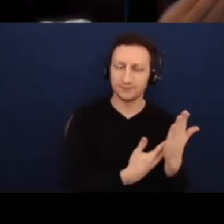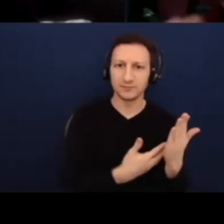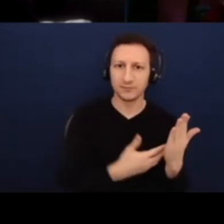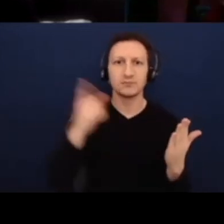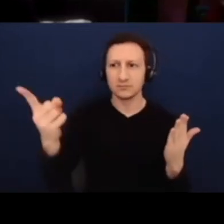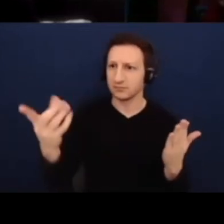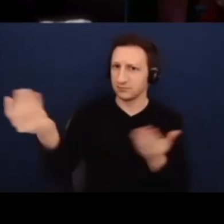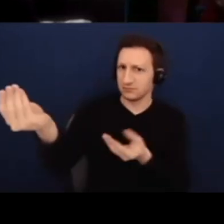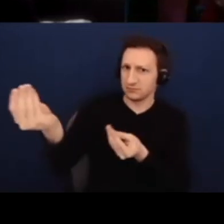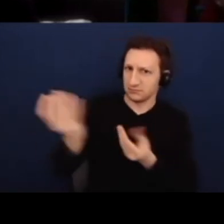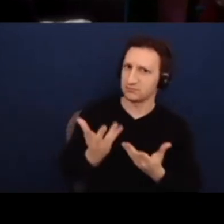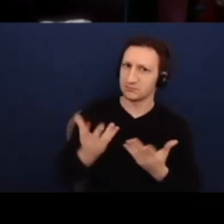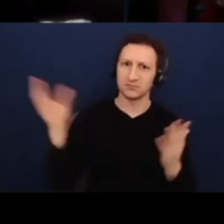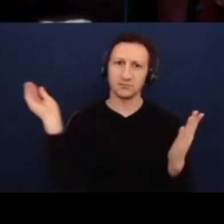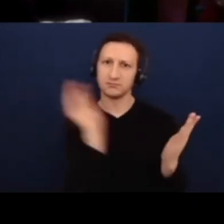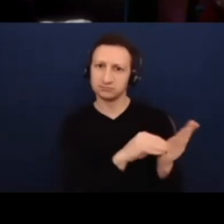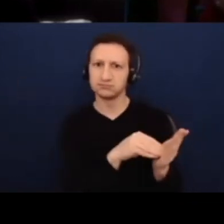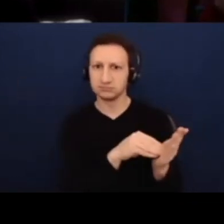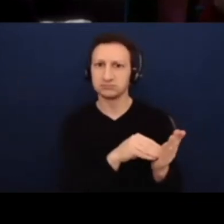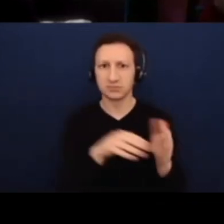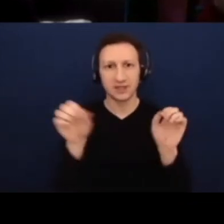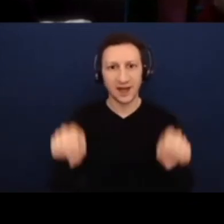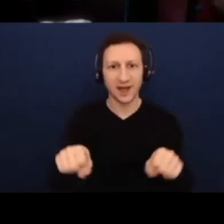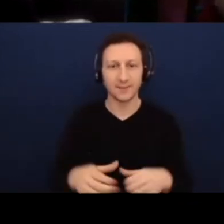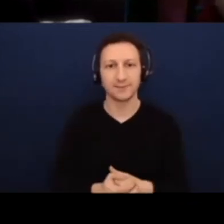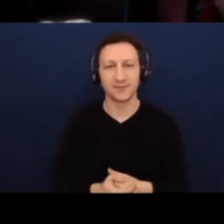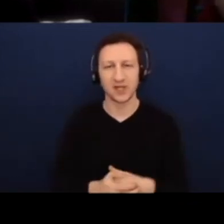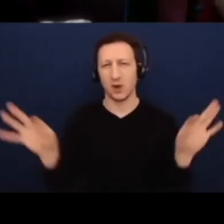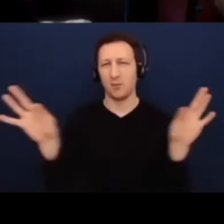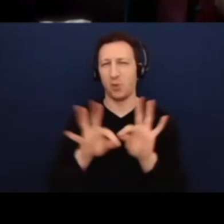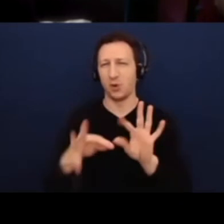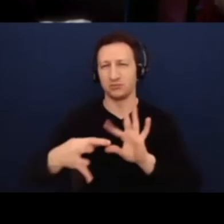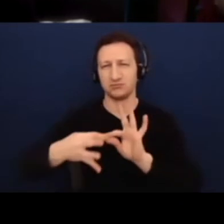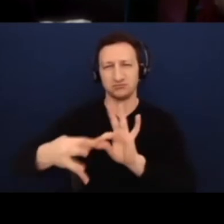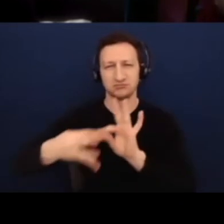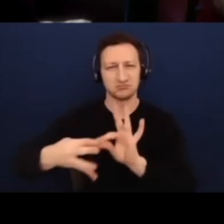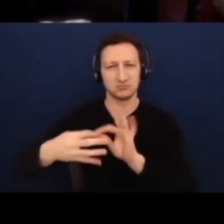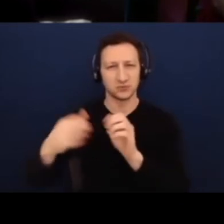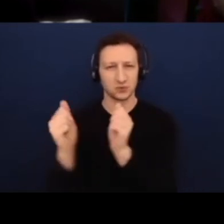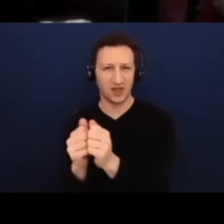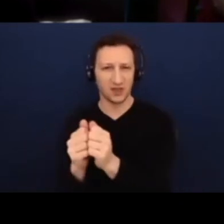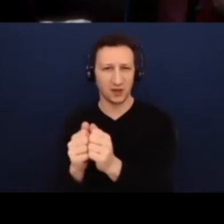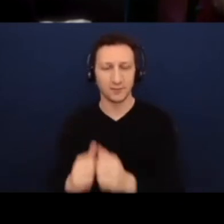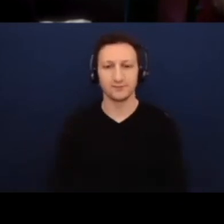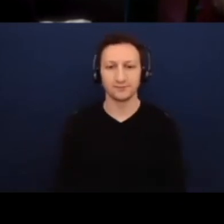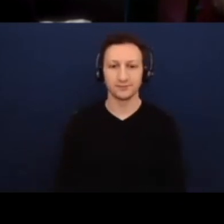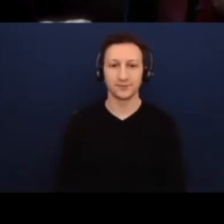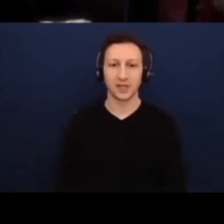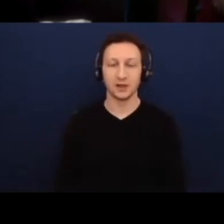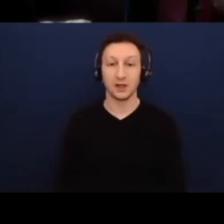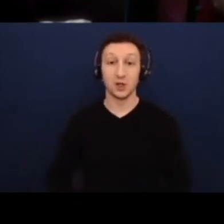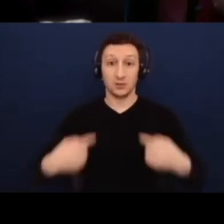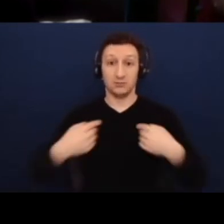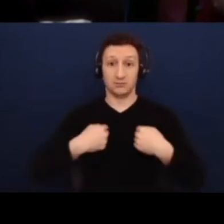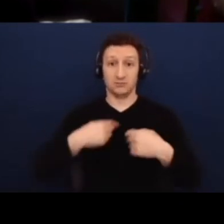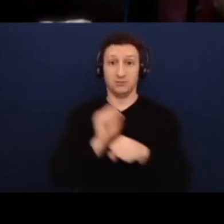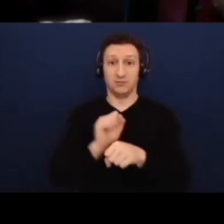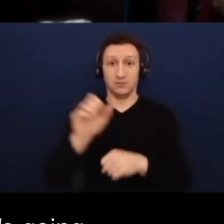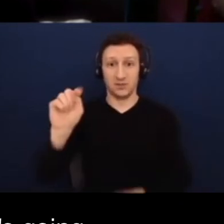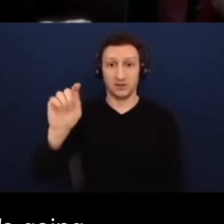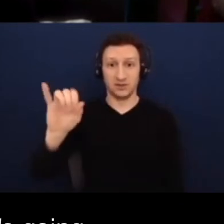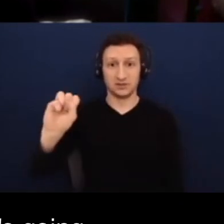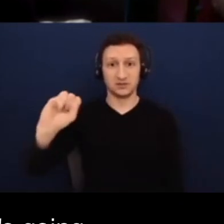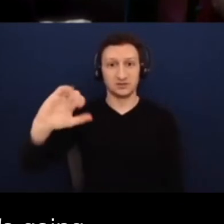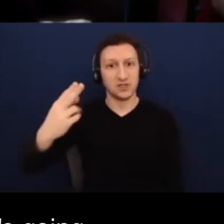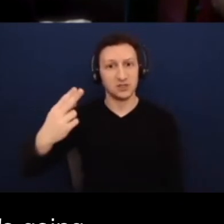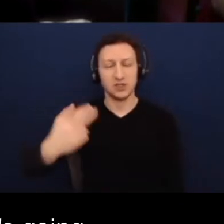I describe that? And so when I'm at Tisch, I really try to get my students to think